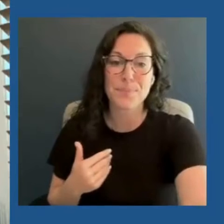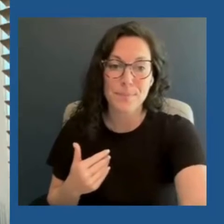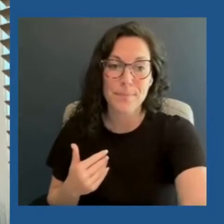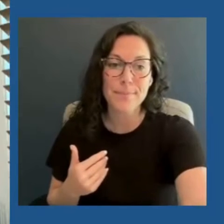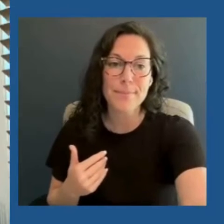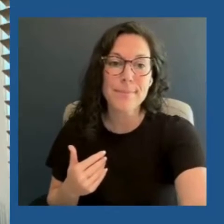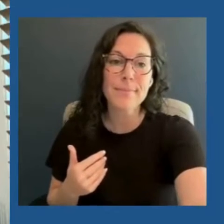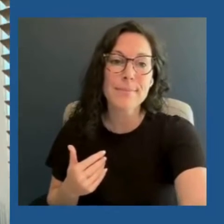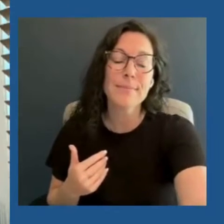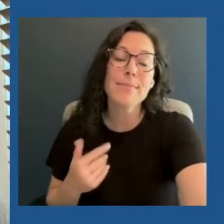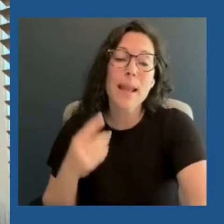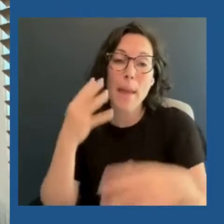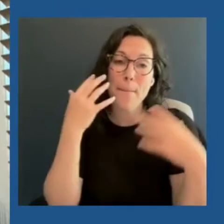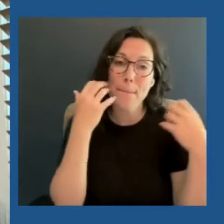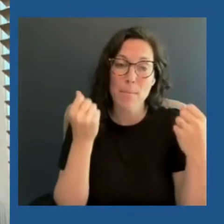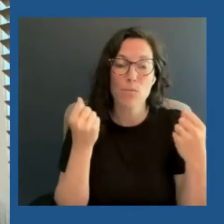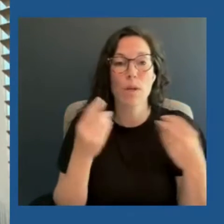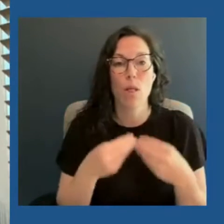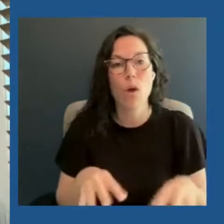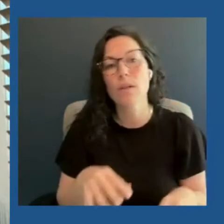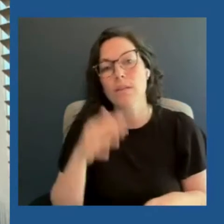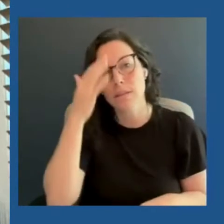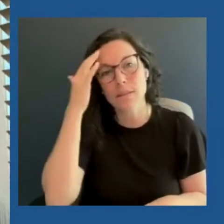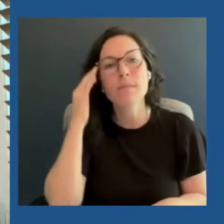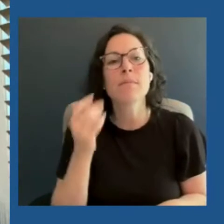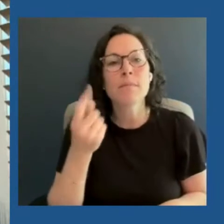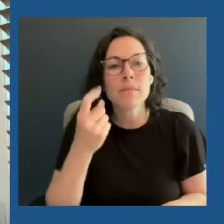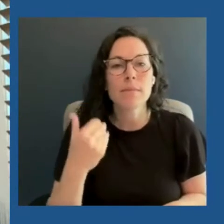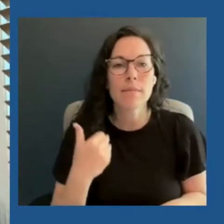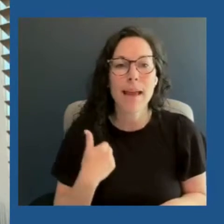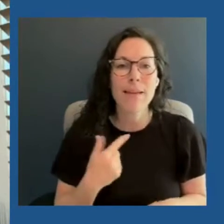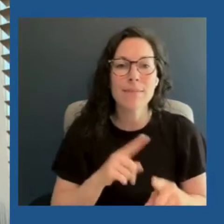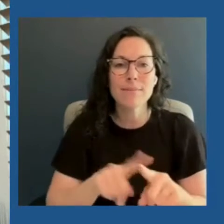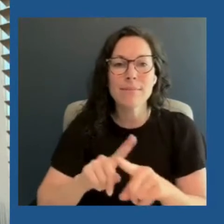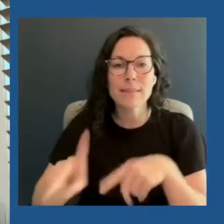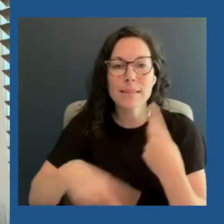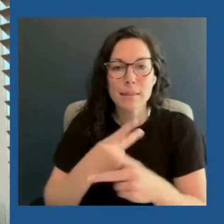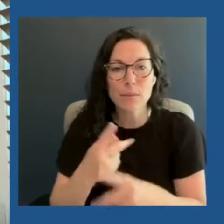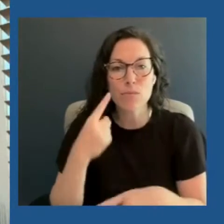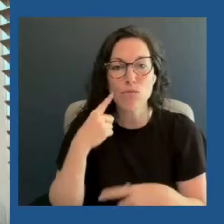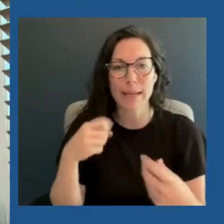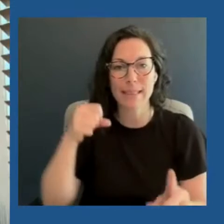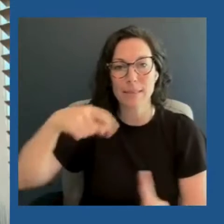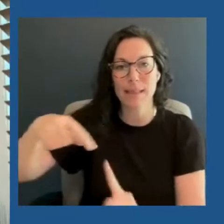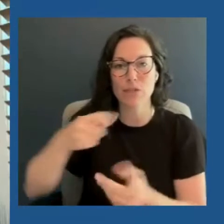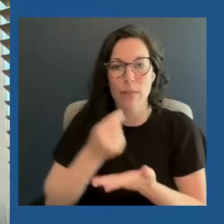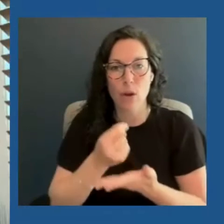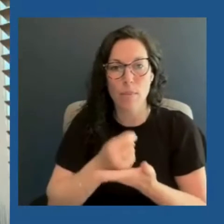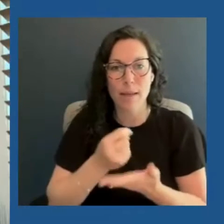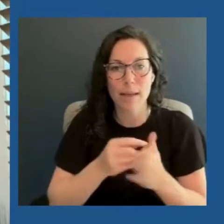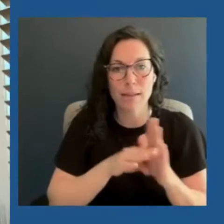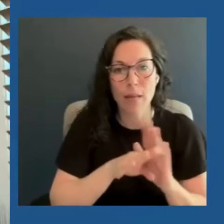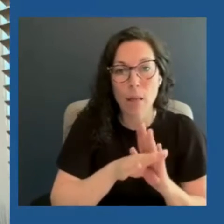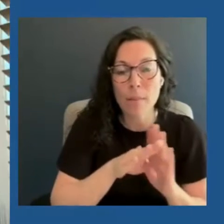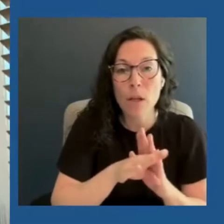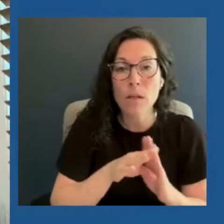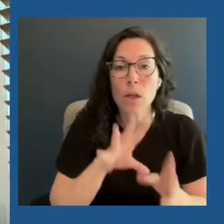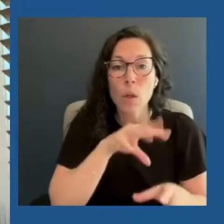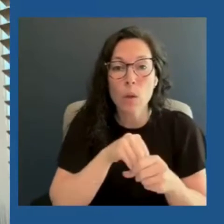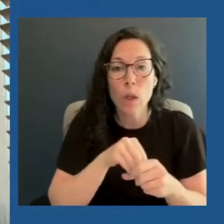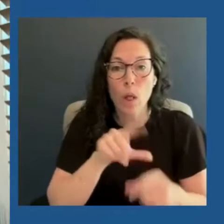There are other types of brain stimulation therapy in development, including low-intensity focused ultrasound, temporal